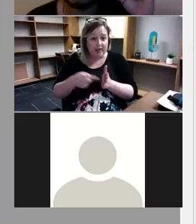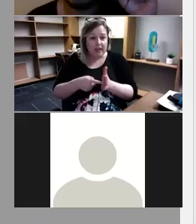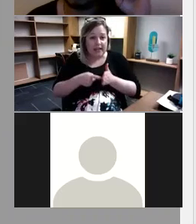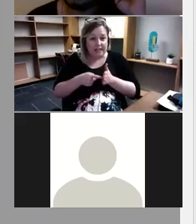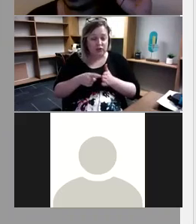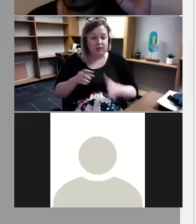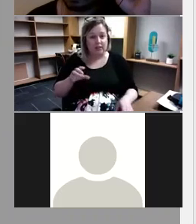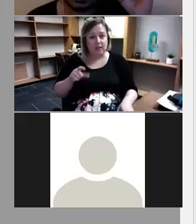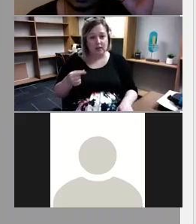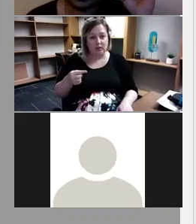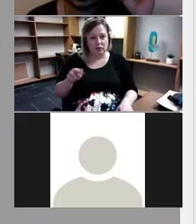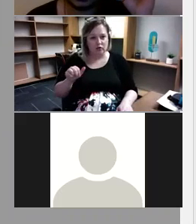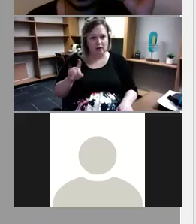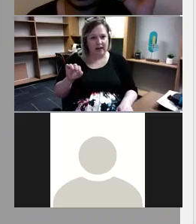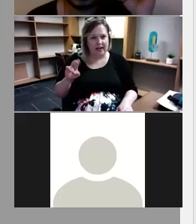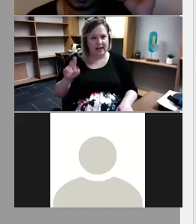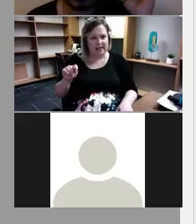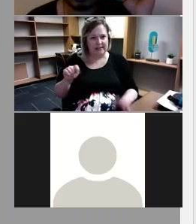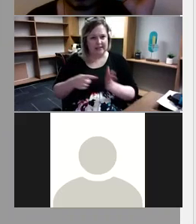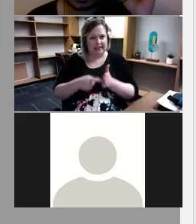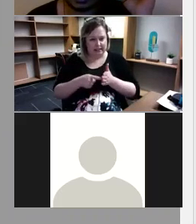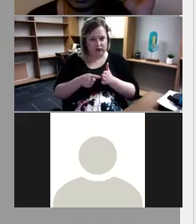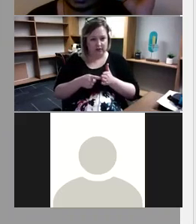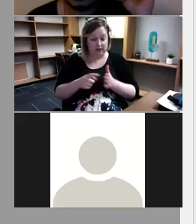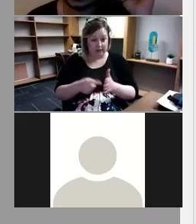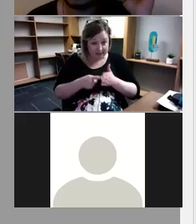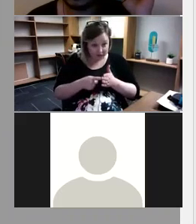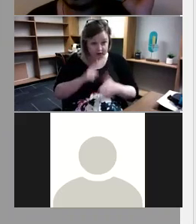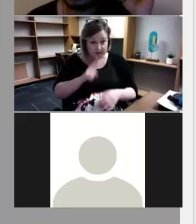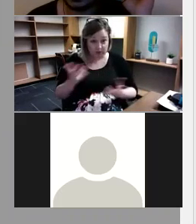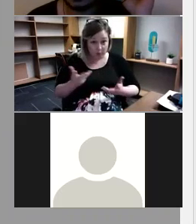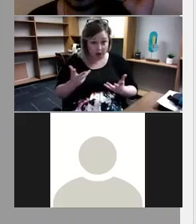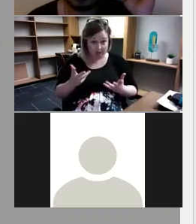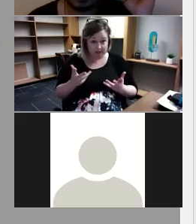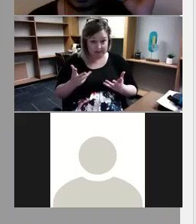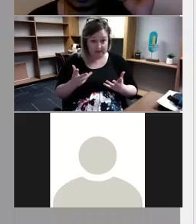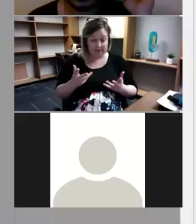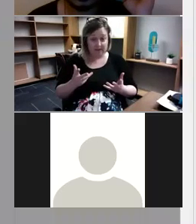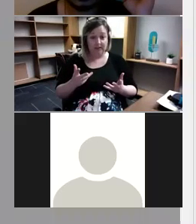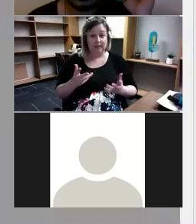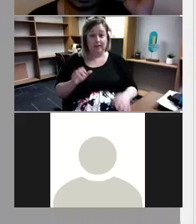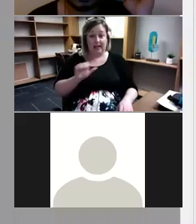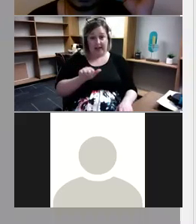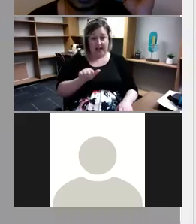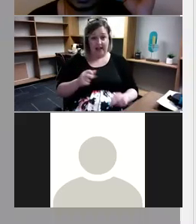times f of n by b, so that is a times f of n by b,